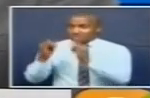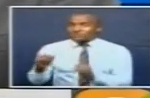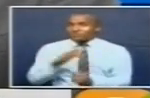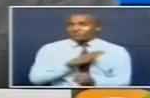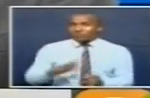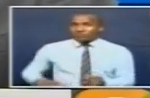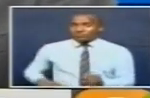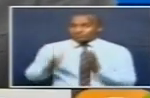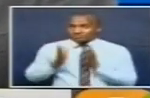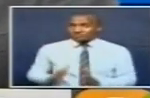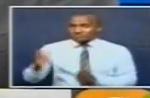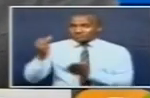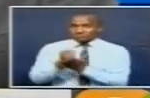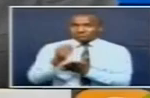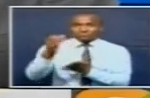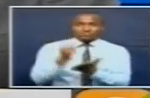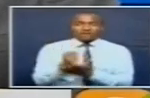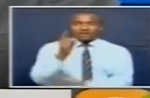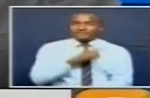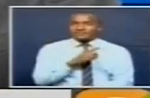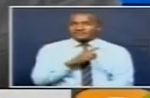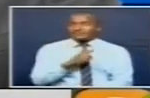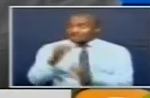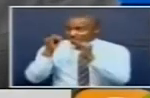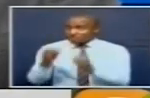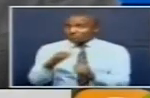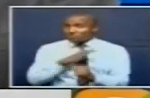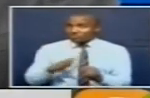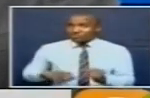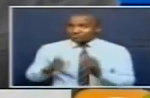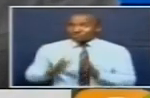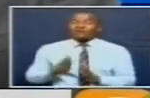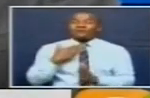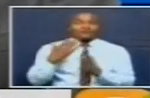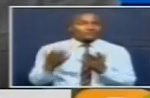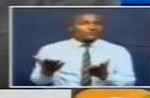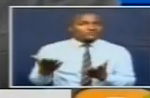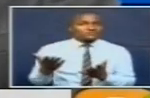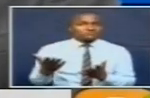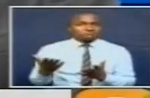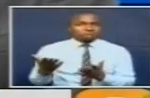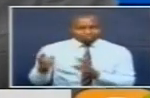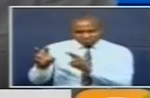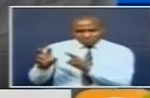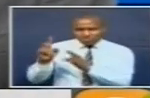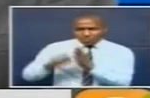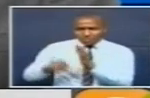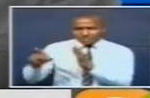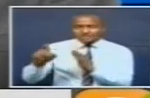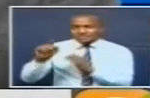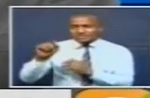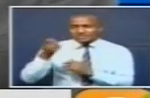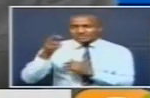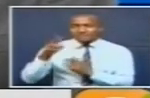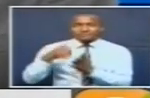So what the new commission wanted to do was to be appraised in terms of what that tender entailed, and we